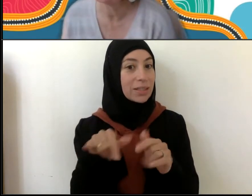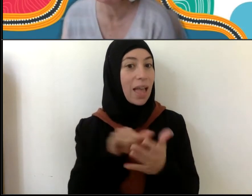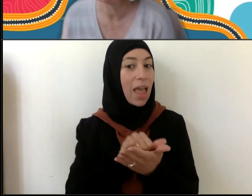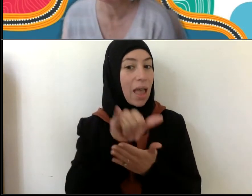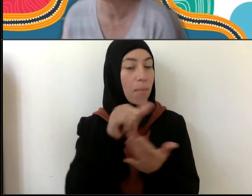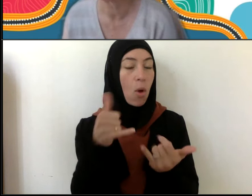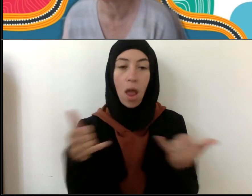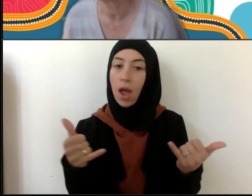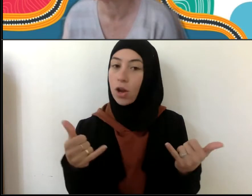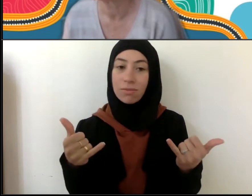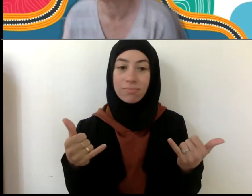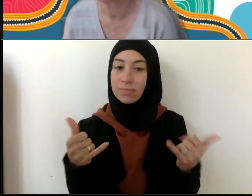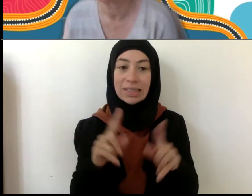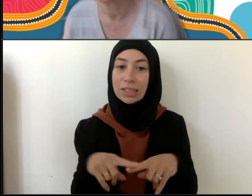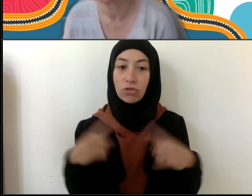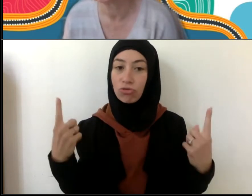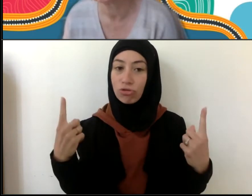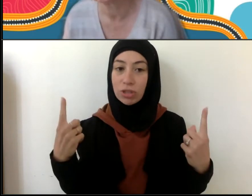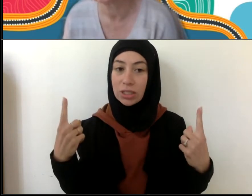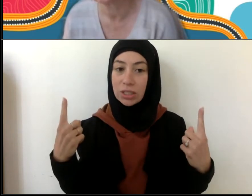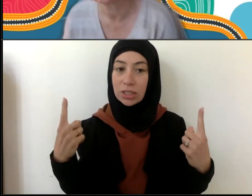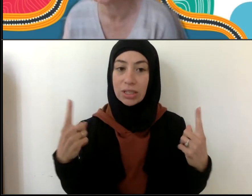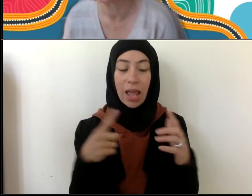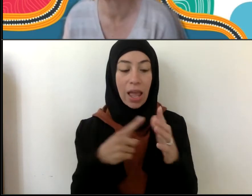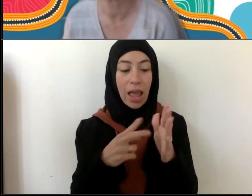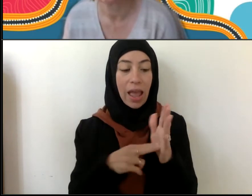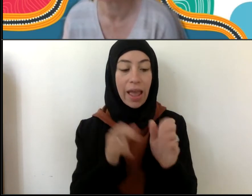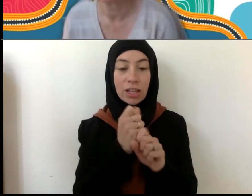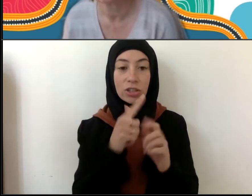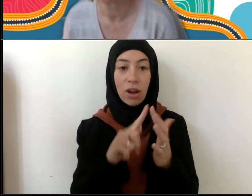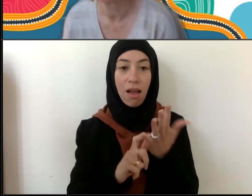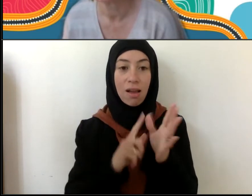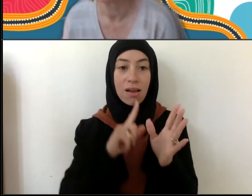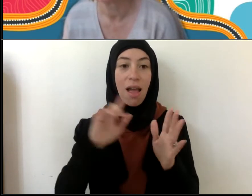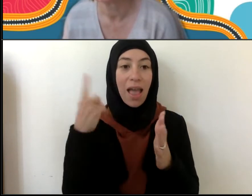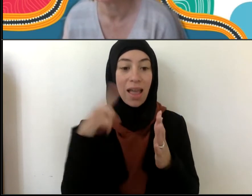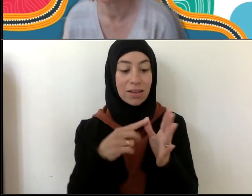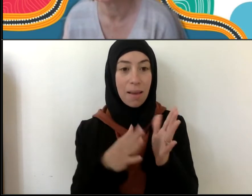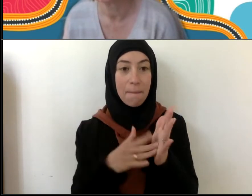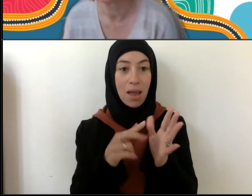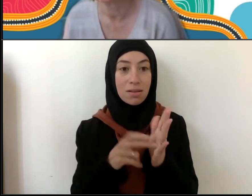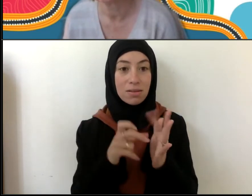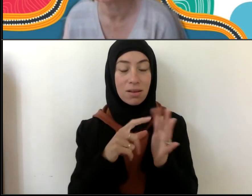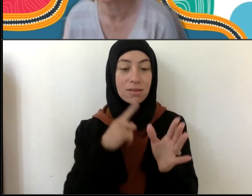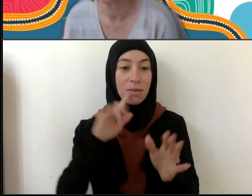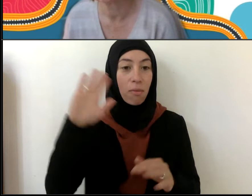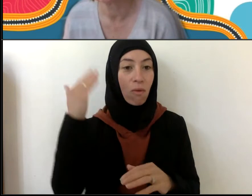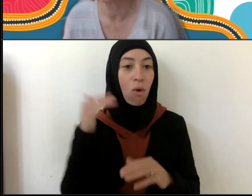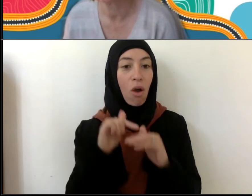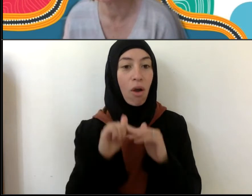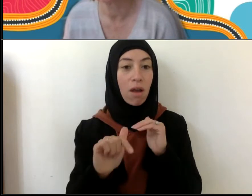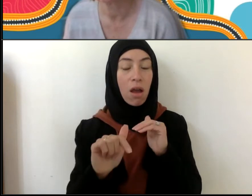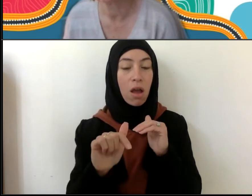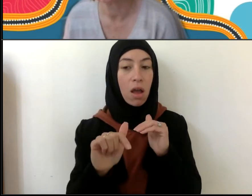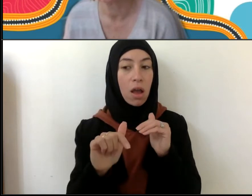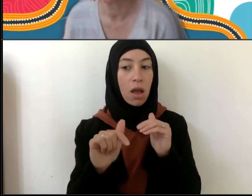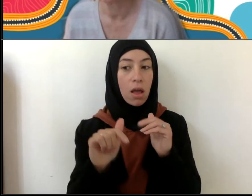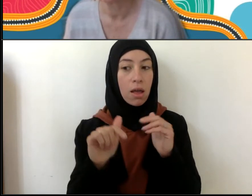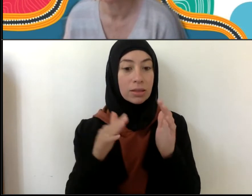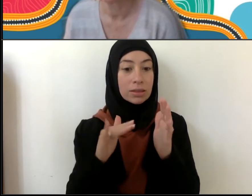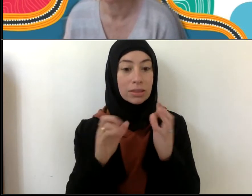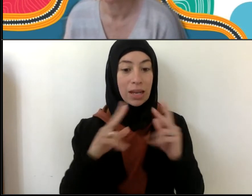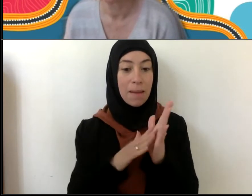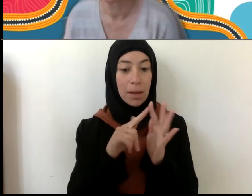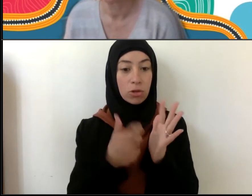But Angela mentioned and Amanda mentioned that Metro is actually in the process of engaging